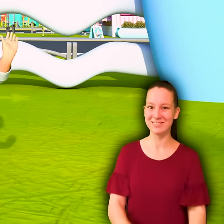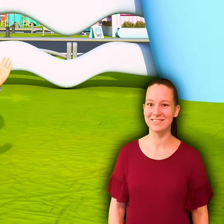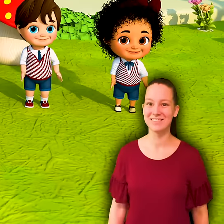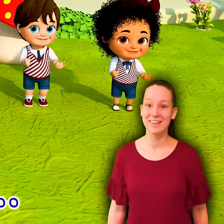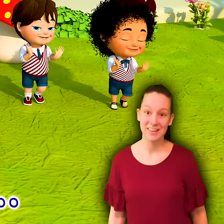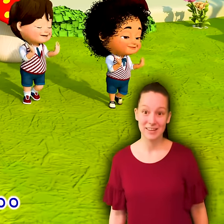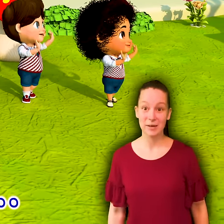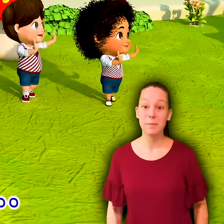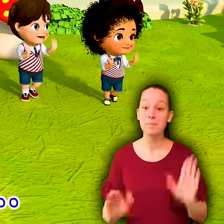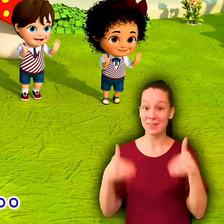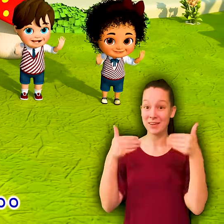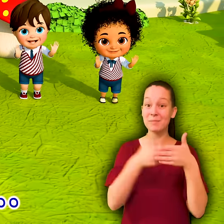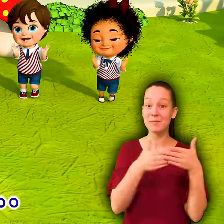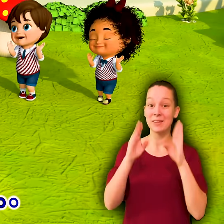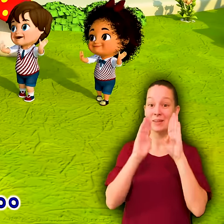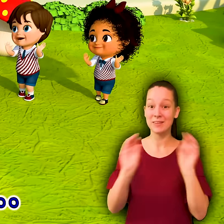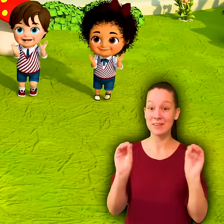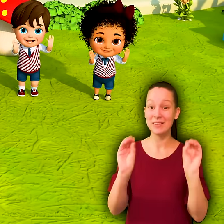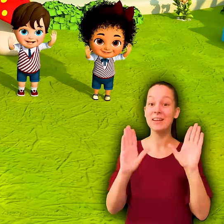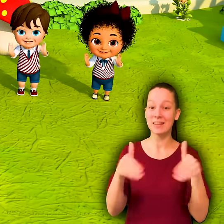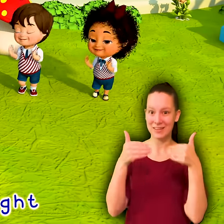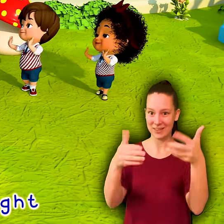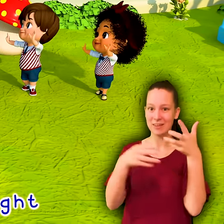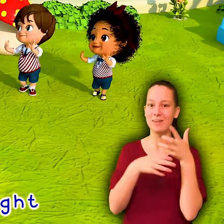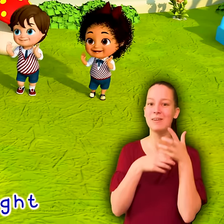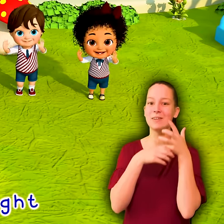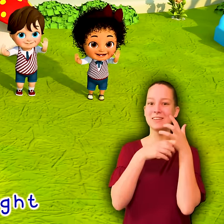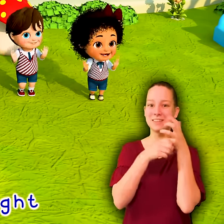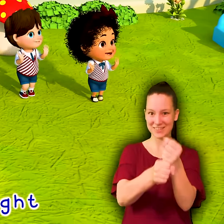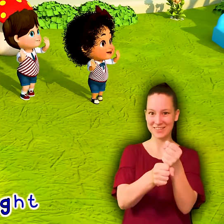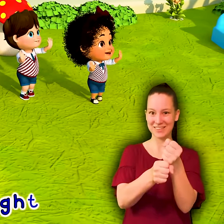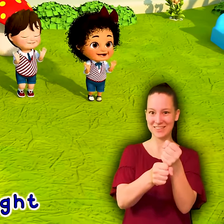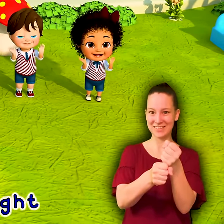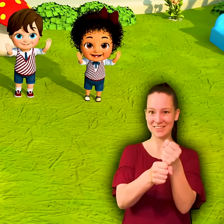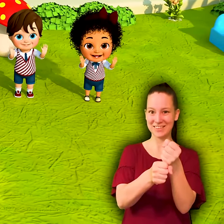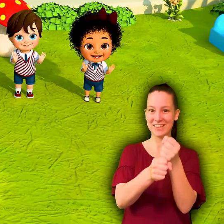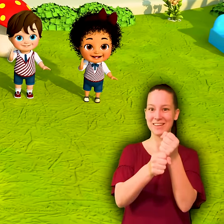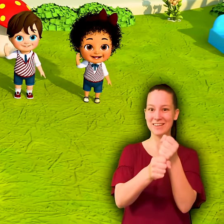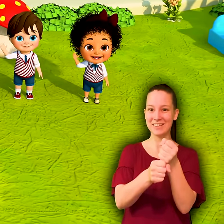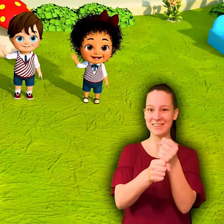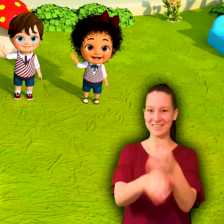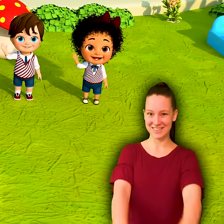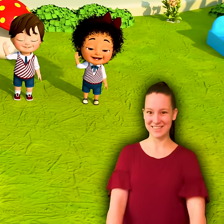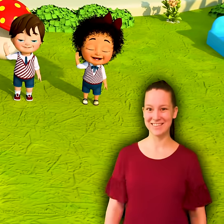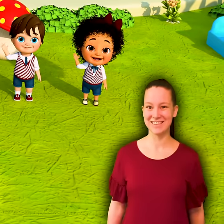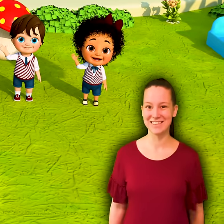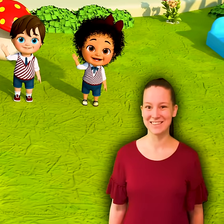tight here we go baby boo here we go hold on tight